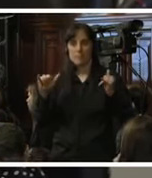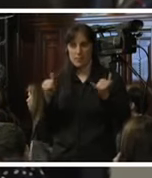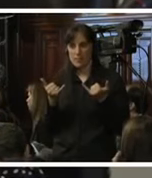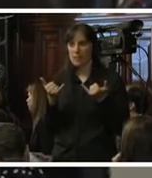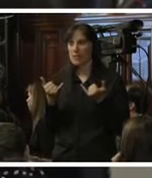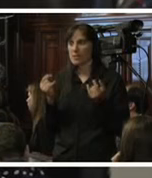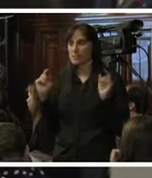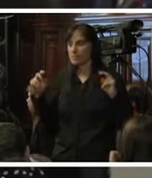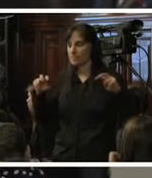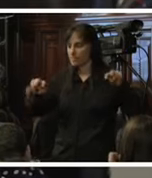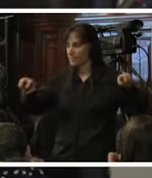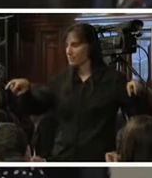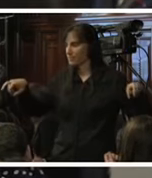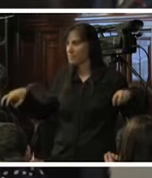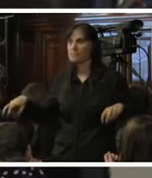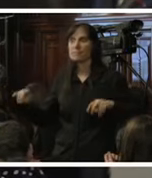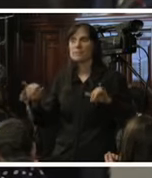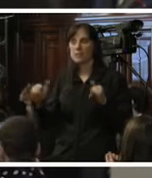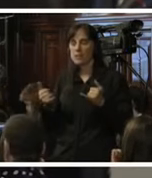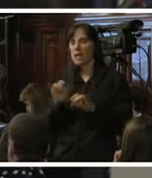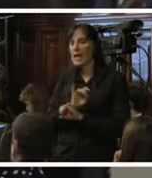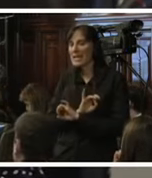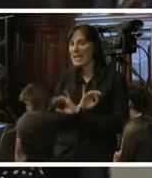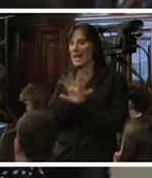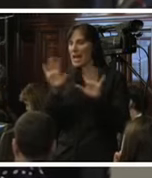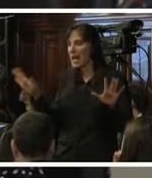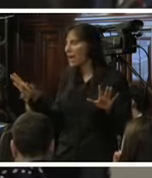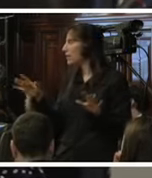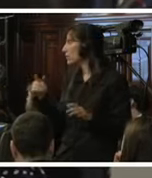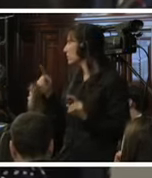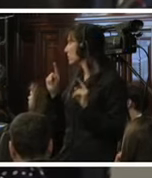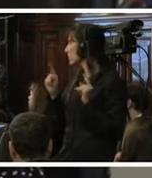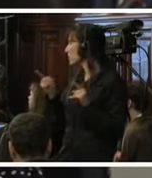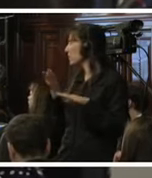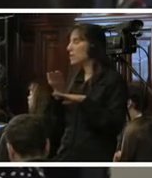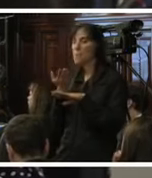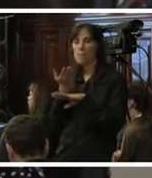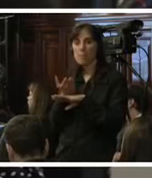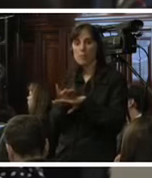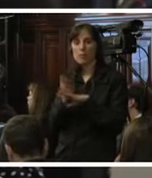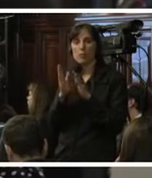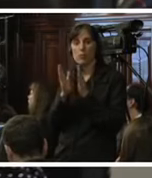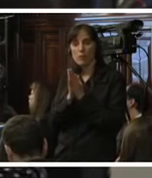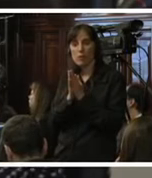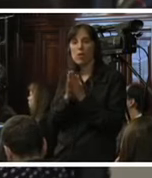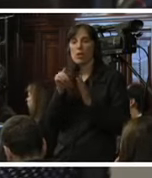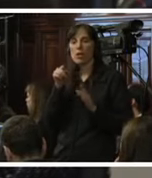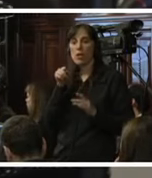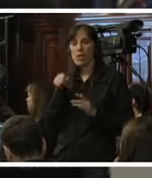your positions clear. And we do ask that you submit whatever additional information